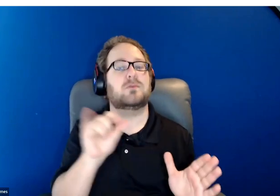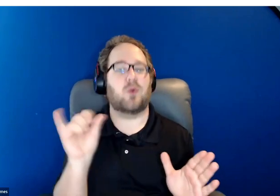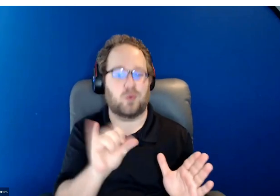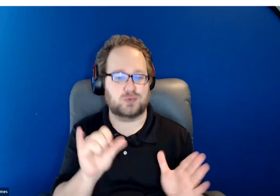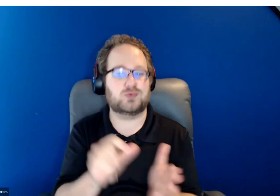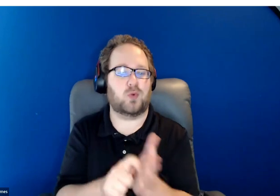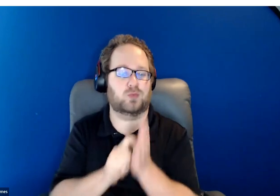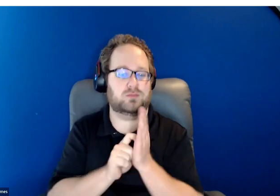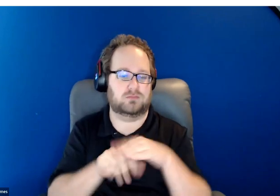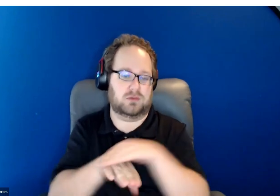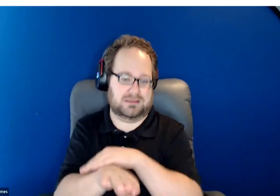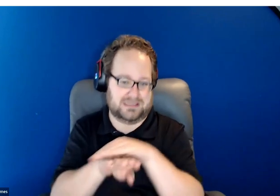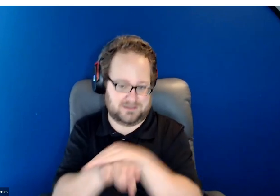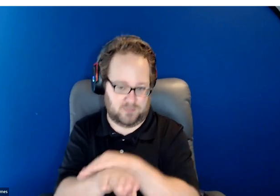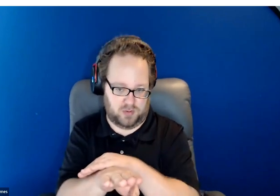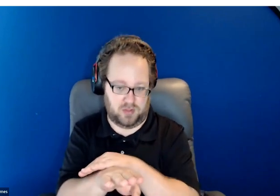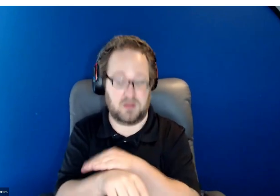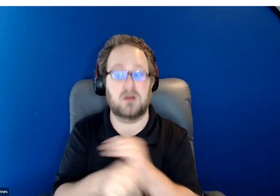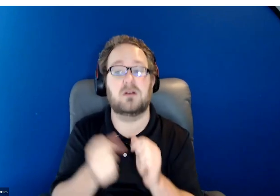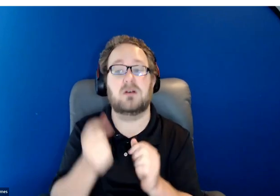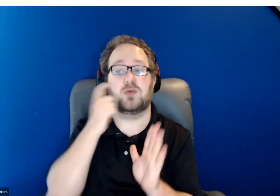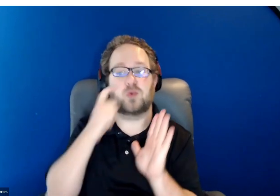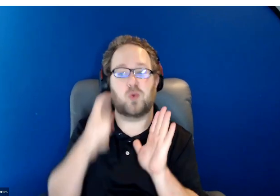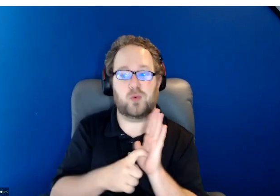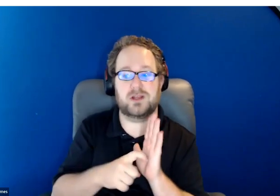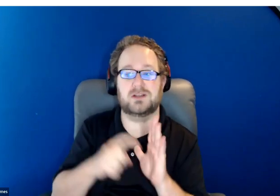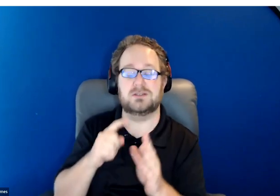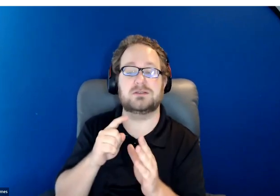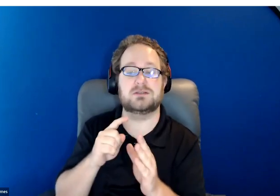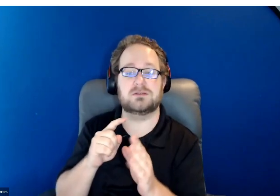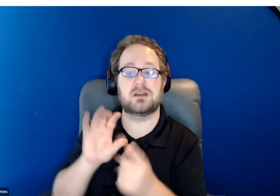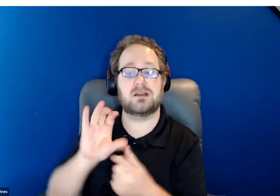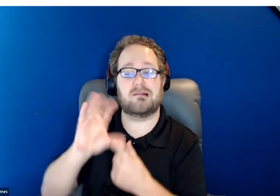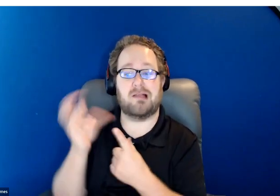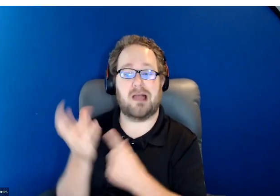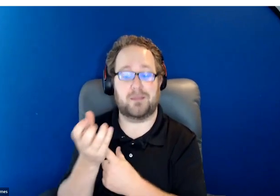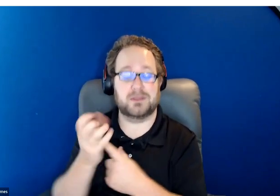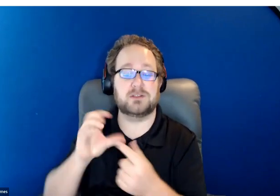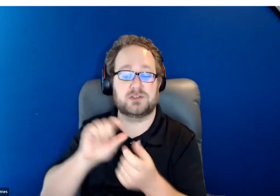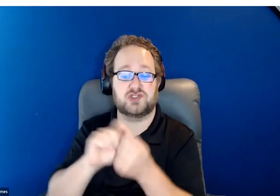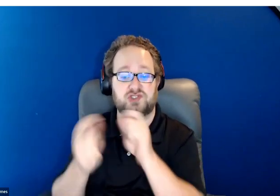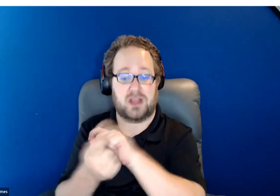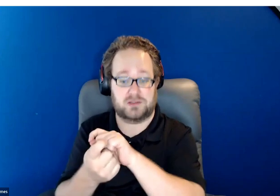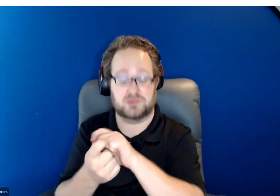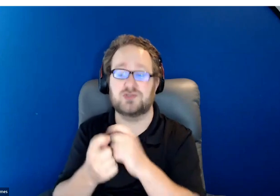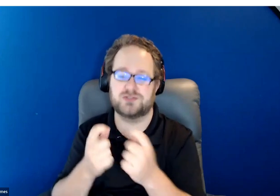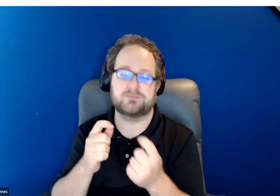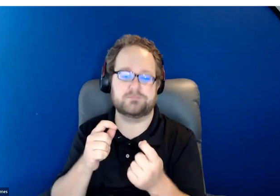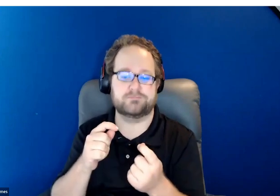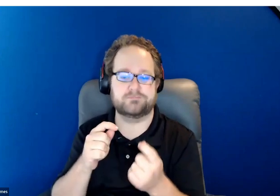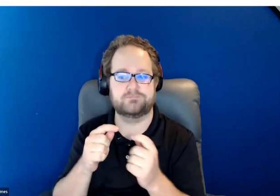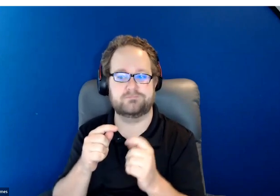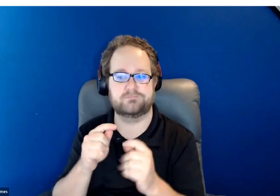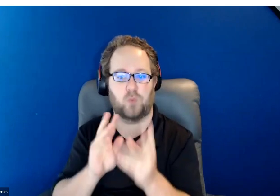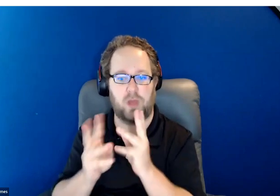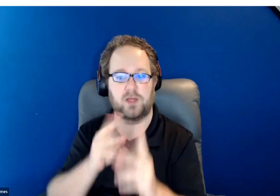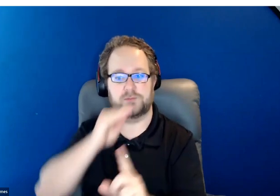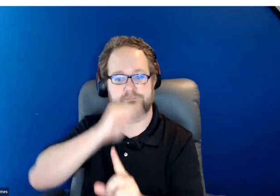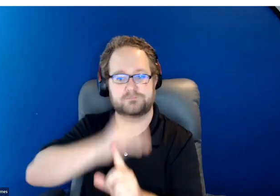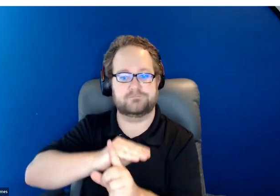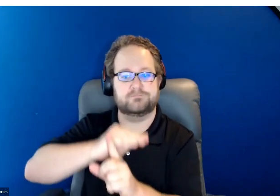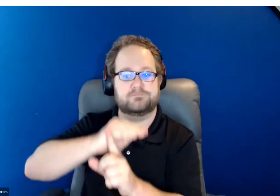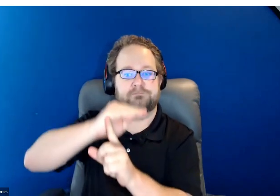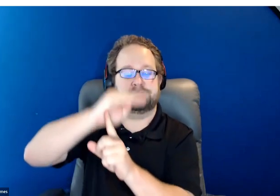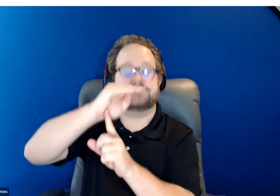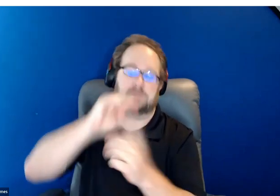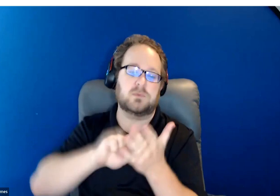Climate resilience will become increasingly important. This means enabling households to adequately maintain their homes